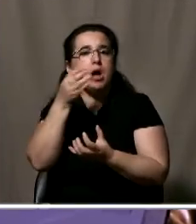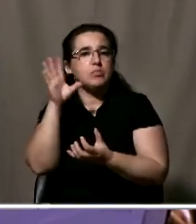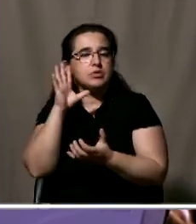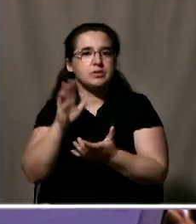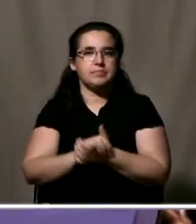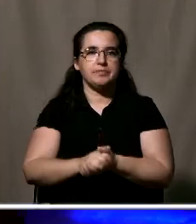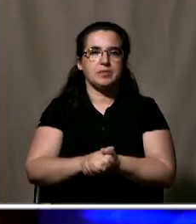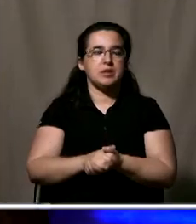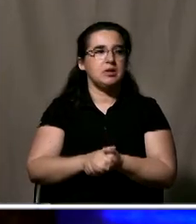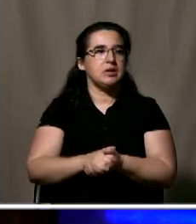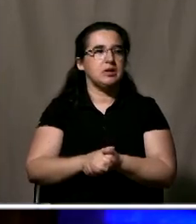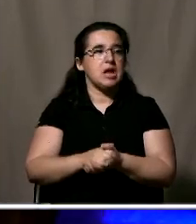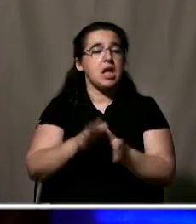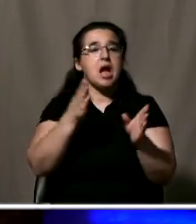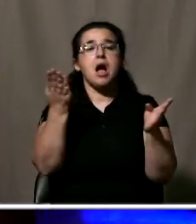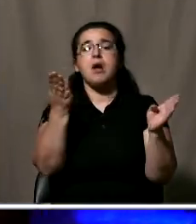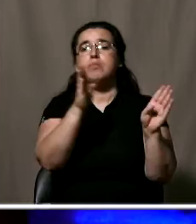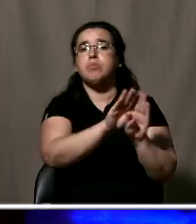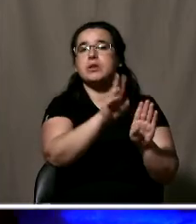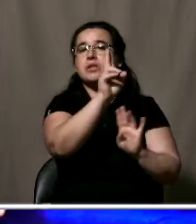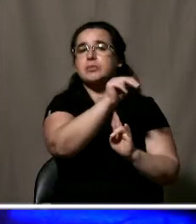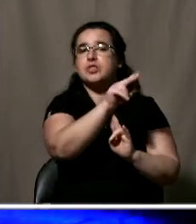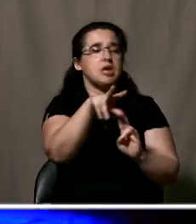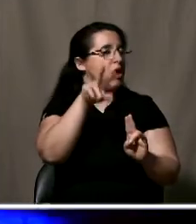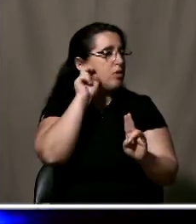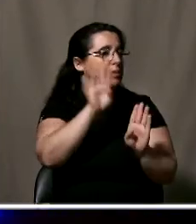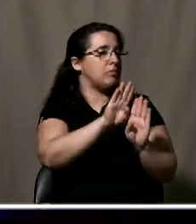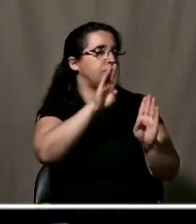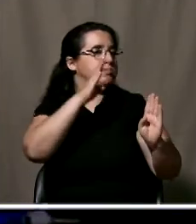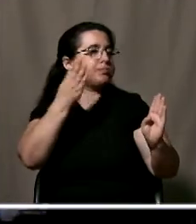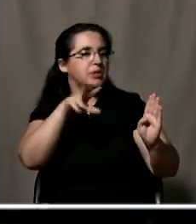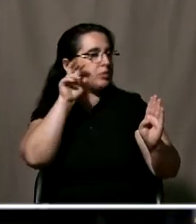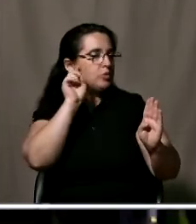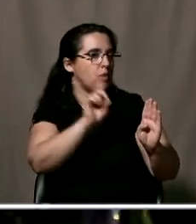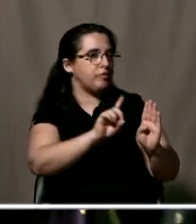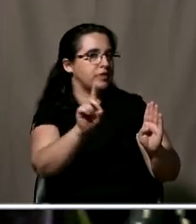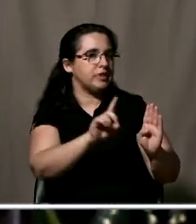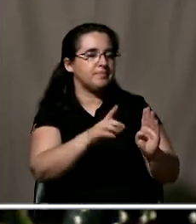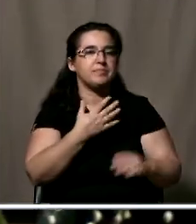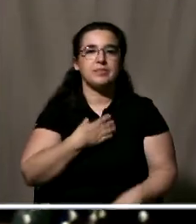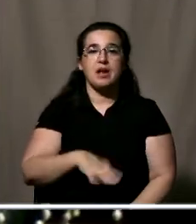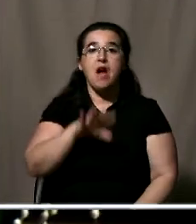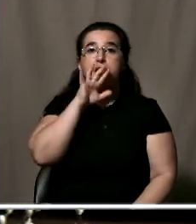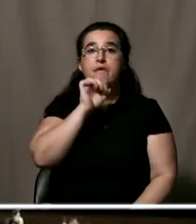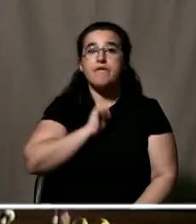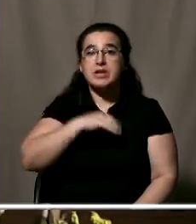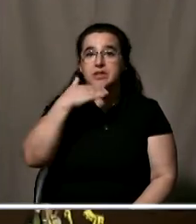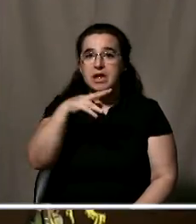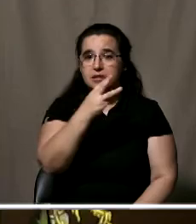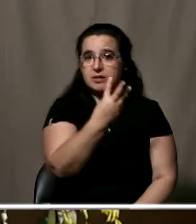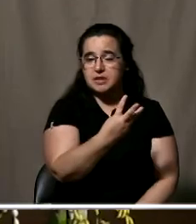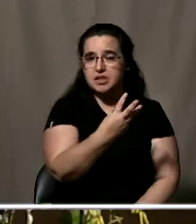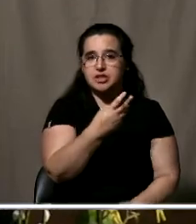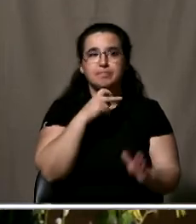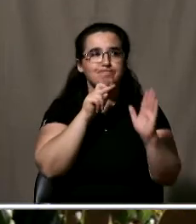door. E eu não ouvi a porta da piscina a abrir-se. My little 3-year-old climbed out. O meu filhinho de 3 anos passou